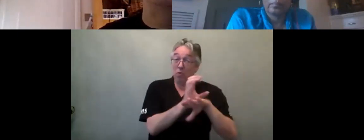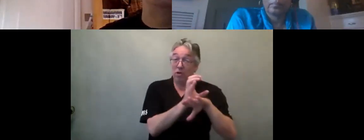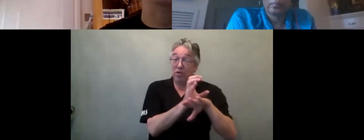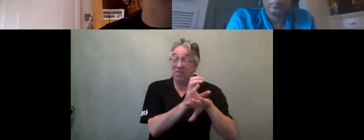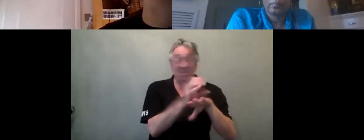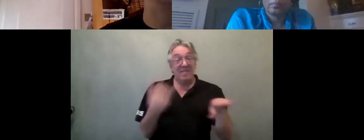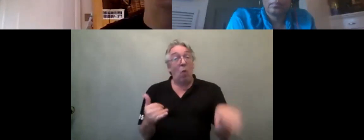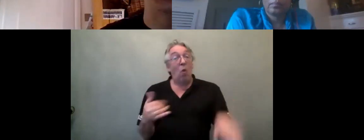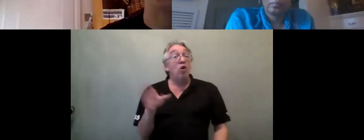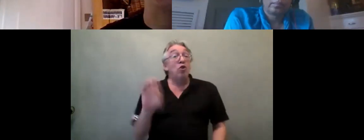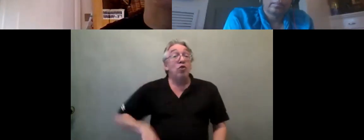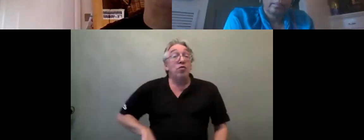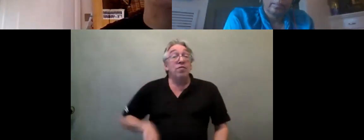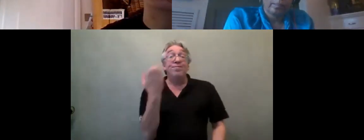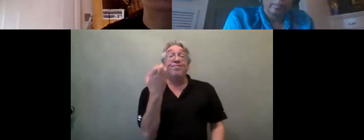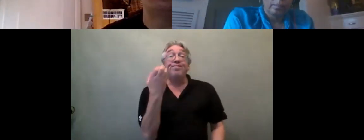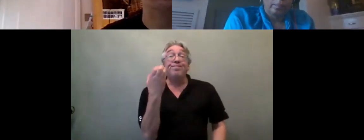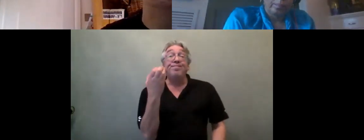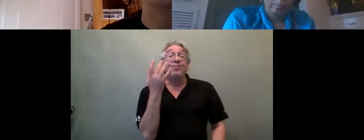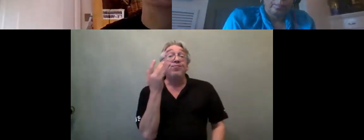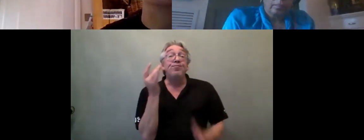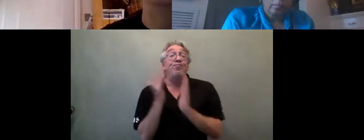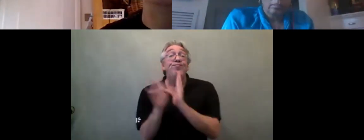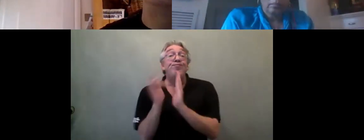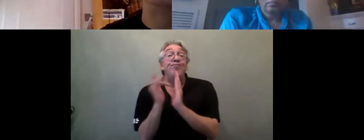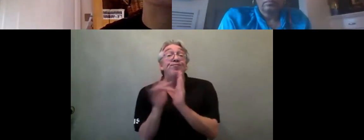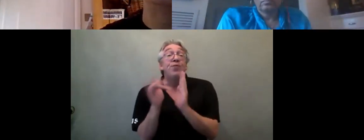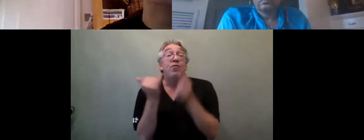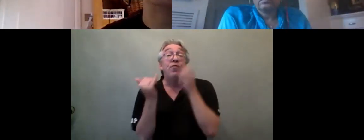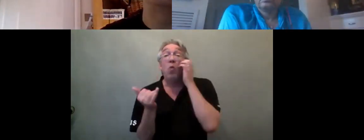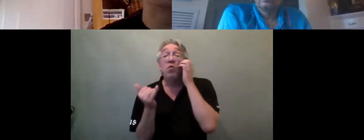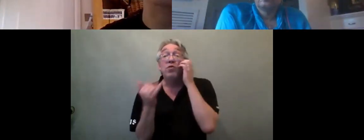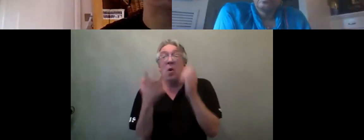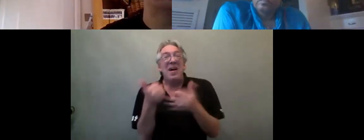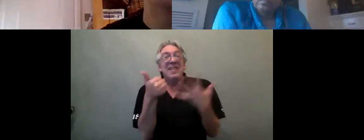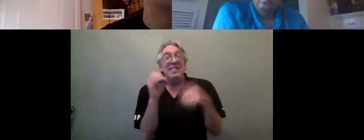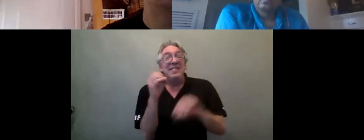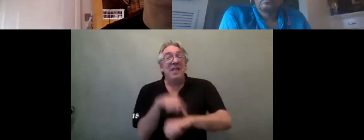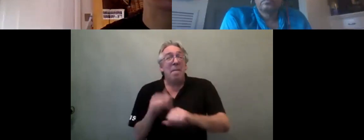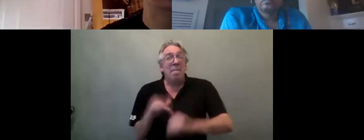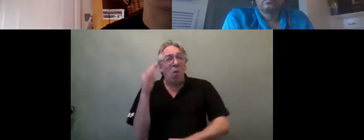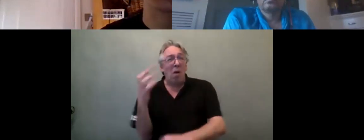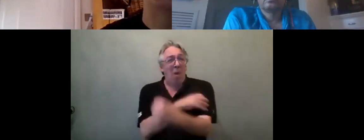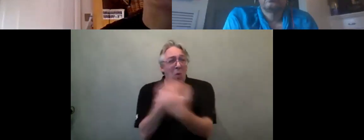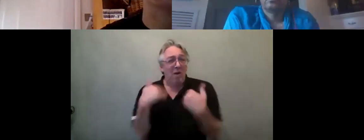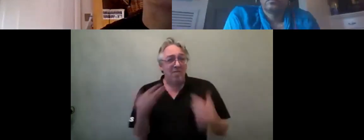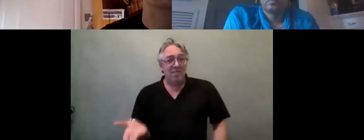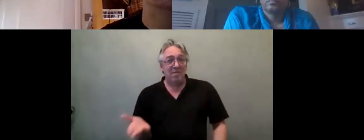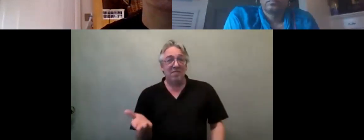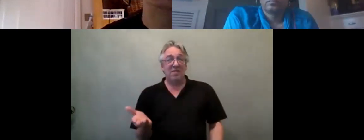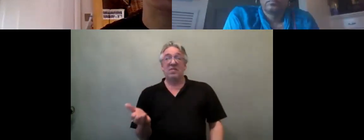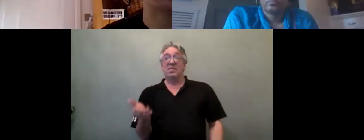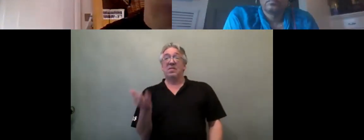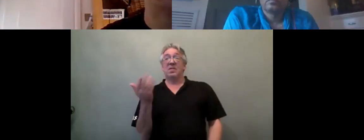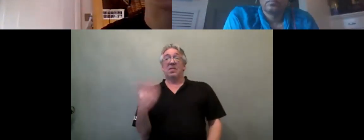Smartphones really have revolutionized the world with regard to the kind of accessibility that they have on board,